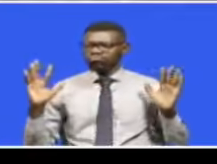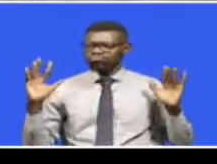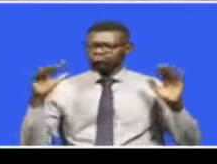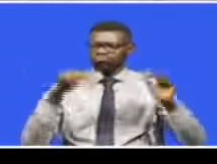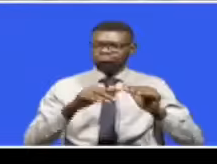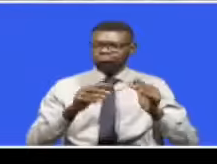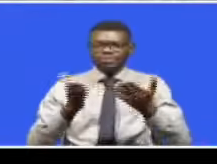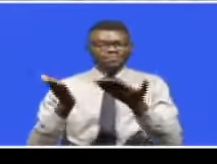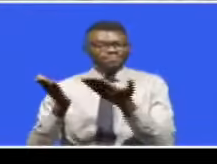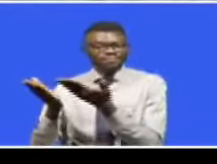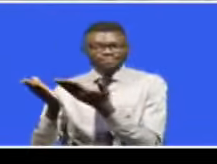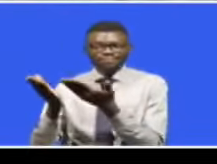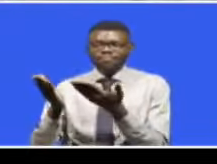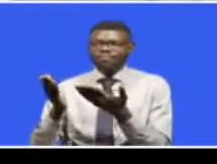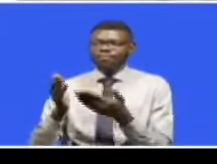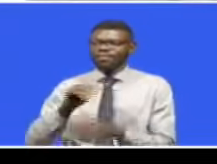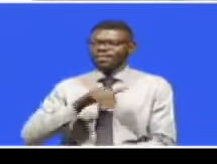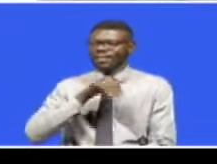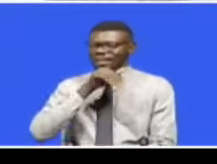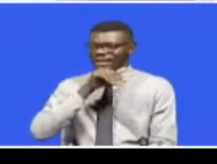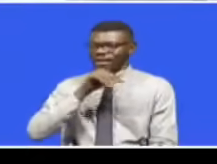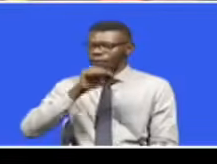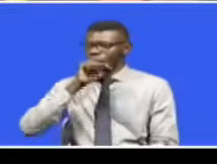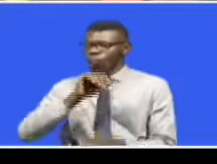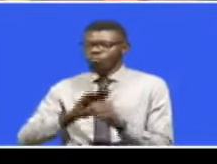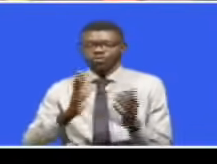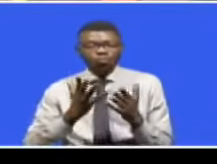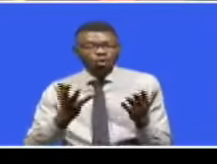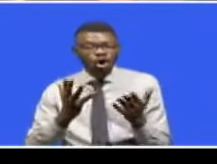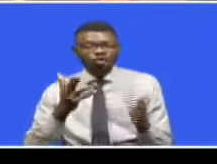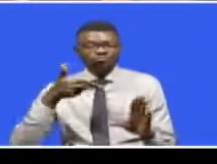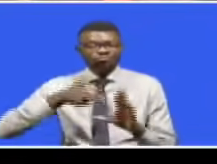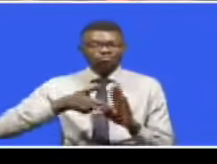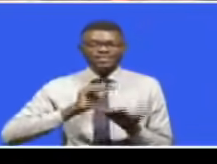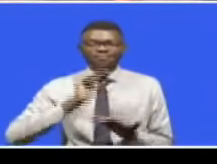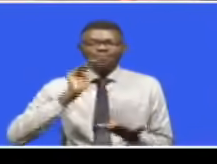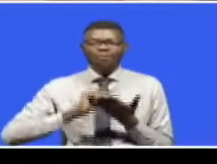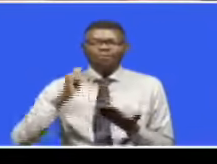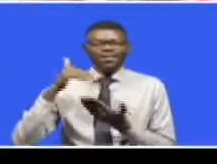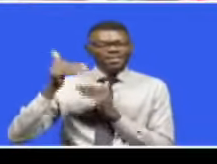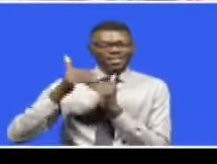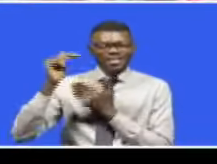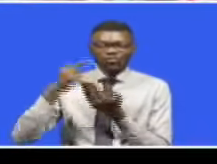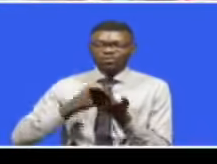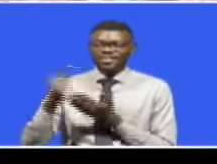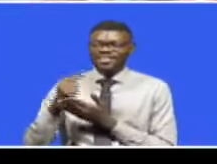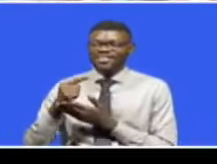road, the first promise by Odinga being that fuel prices will be reduced in the coming week.